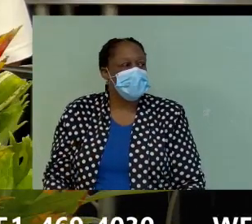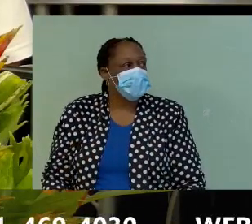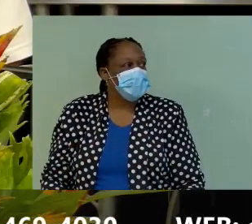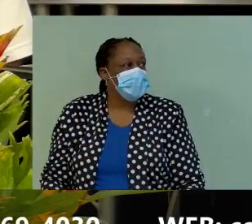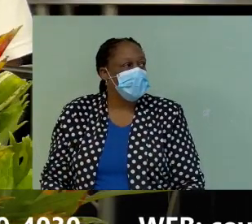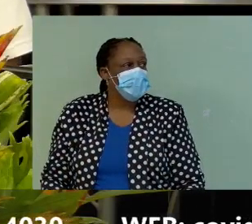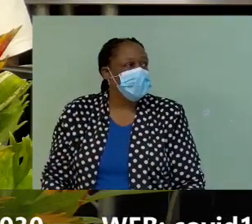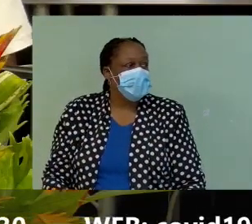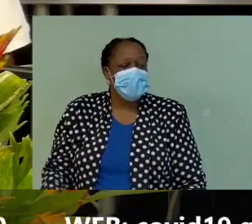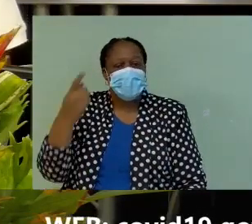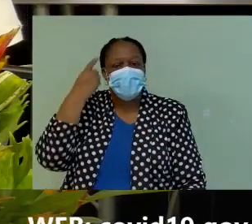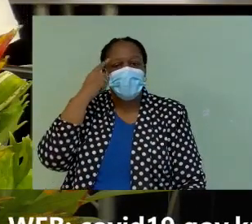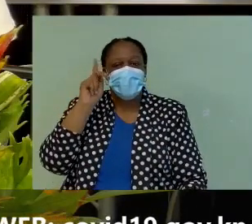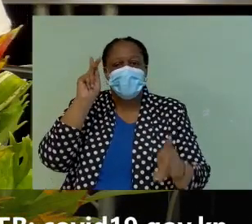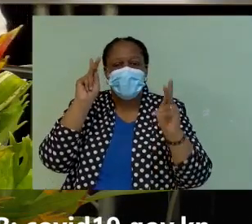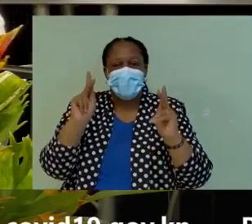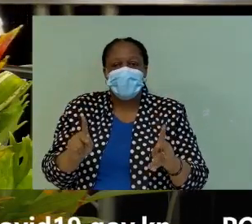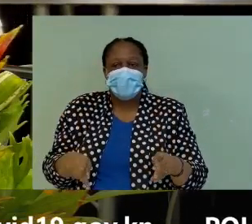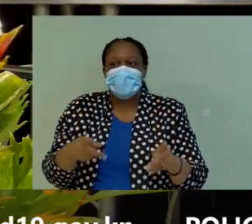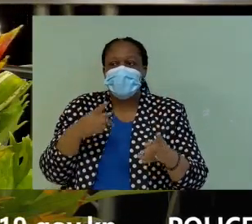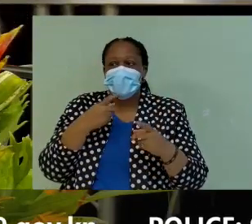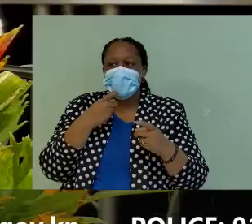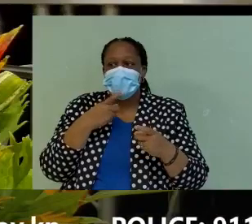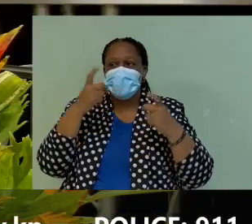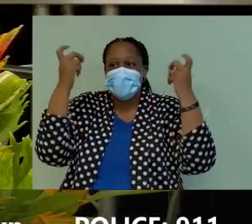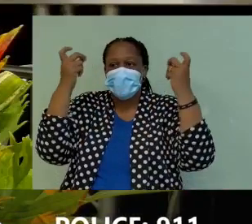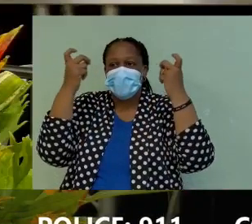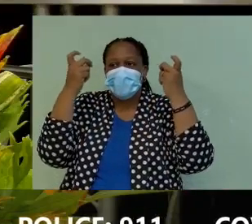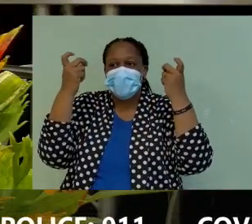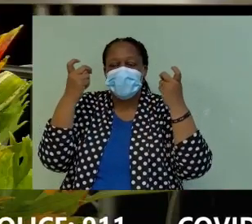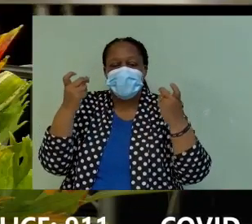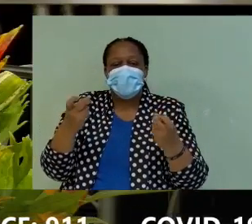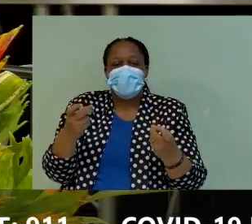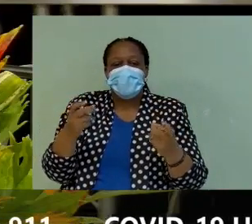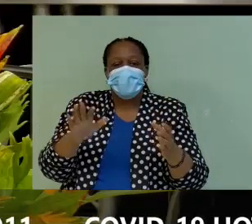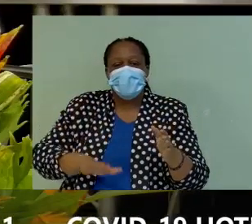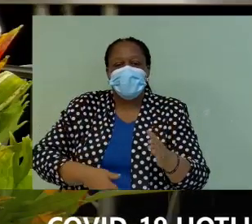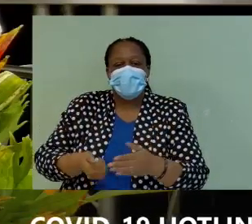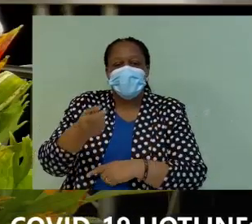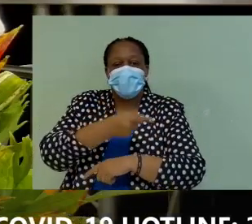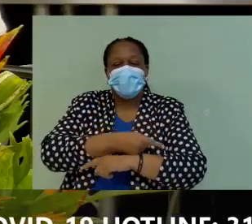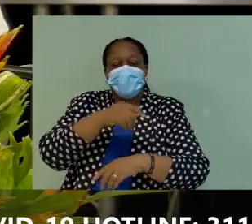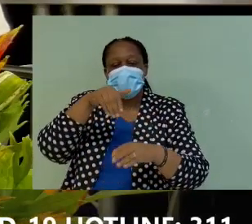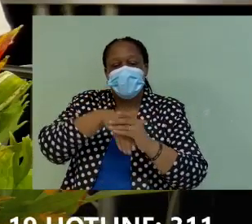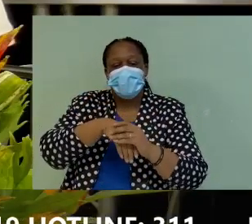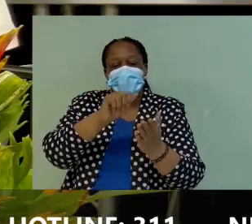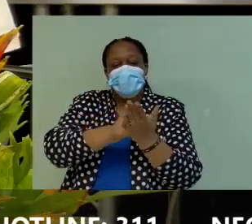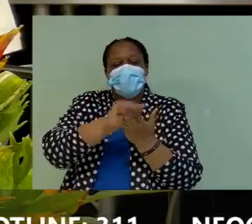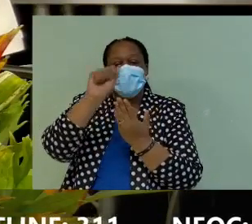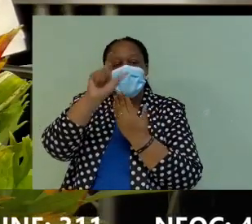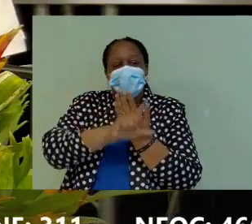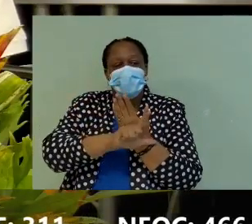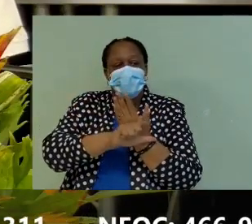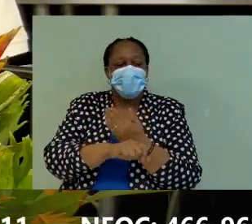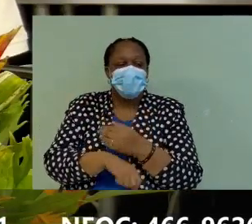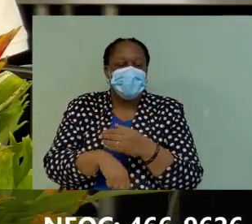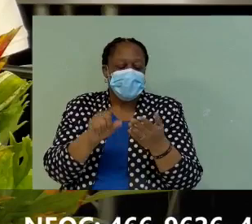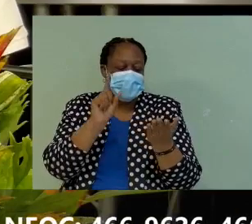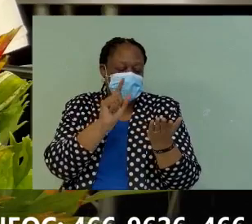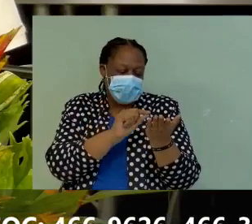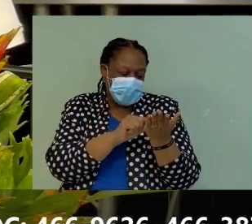a number of persons who celebrated birthday in the month of April. And according to the note from